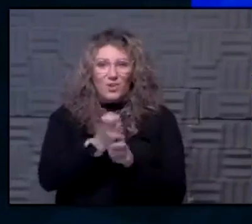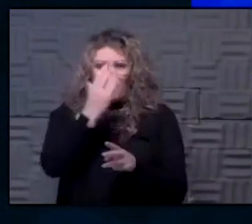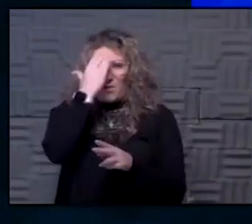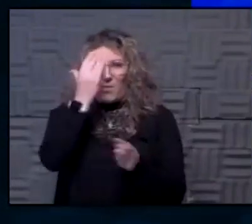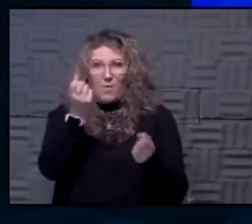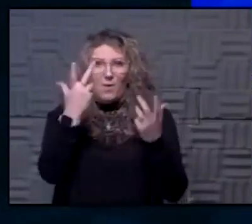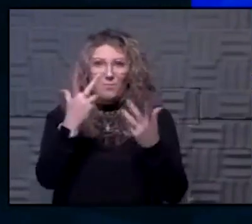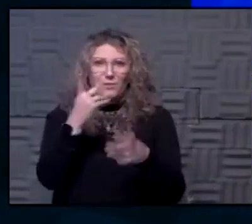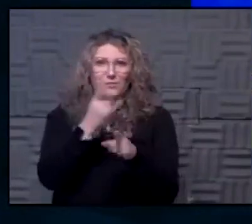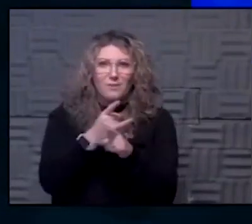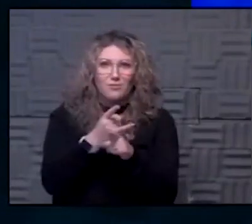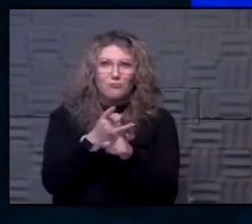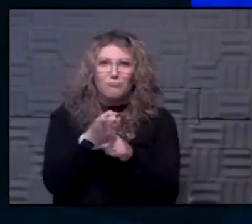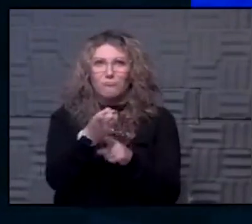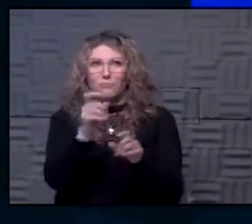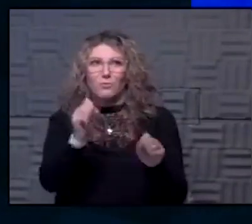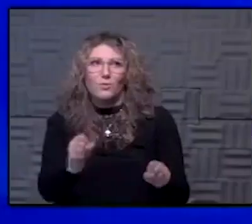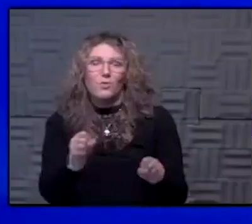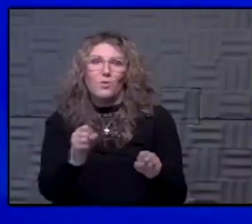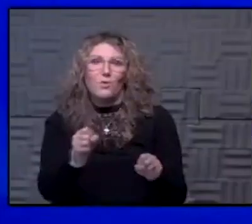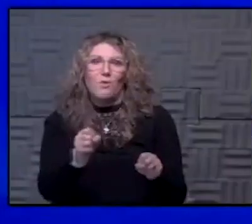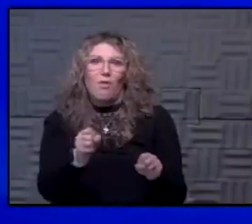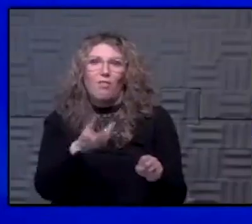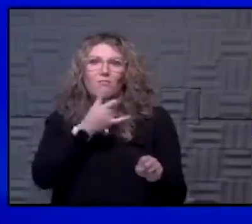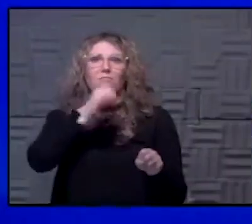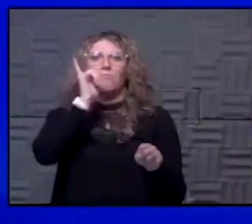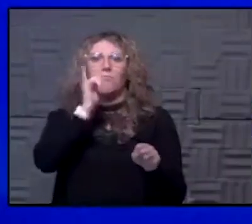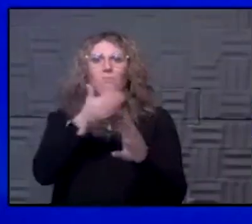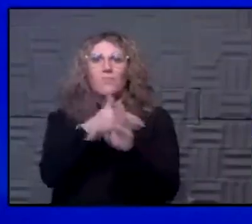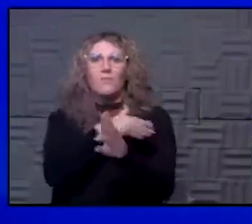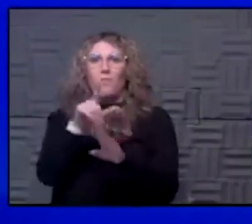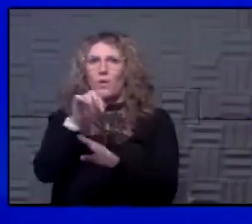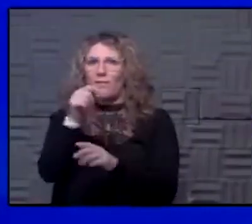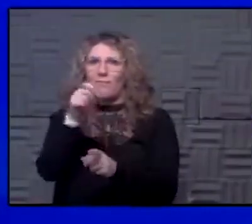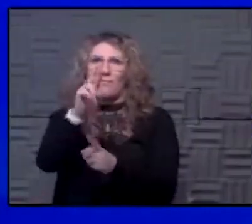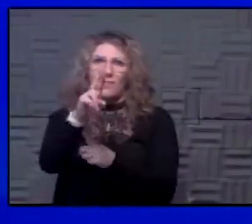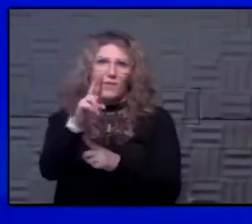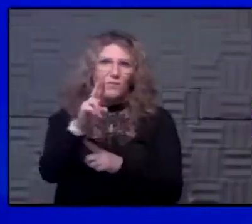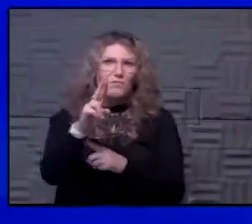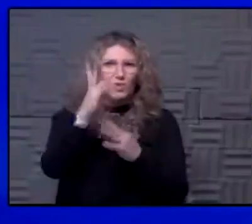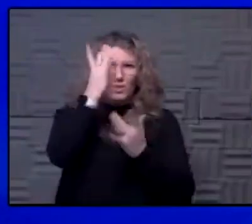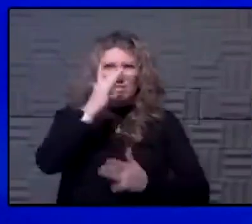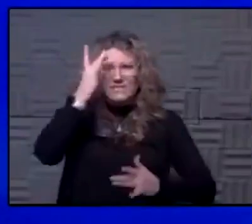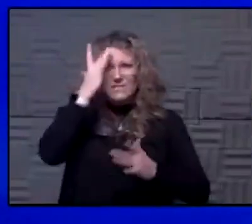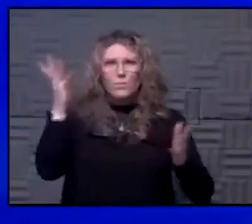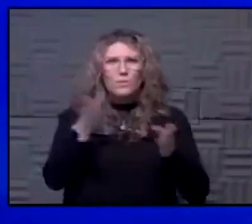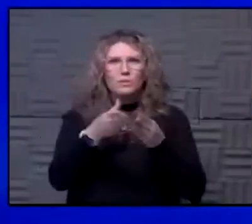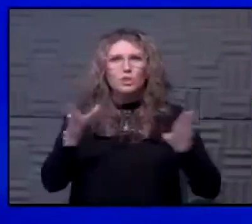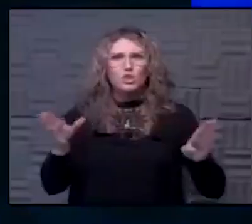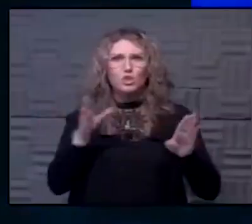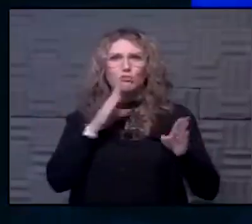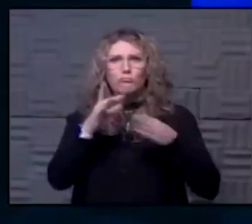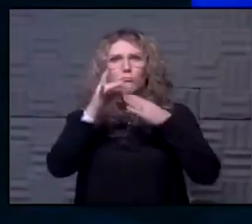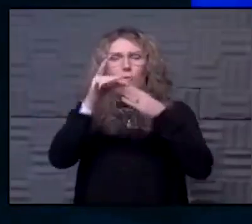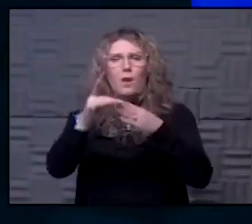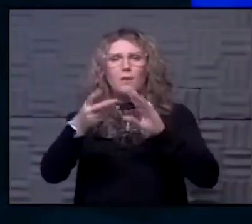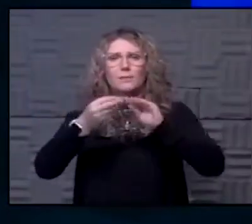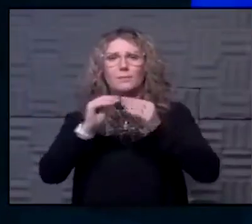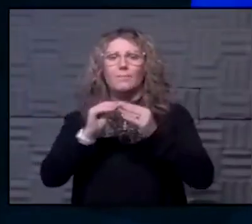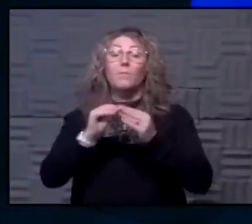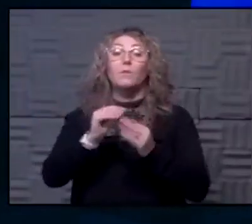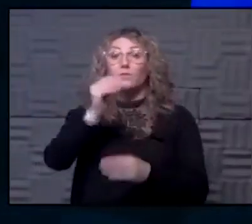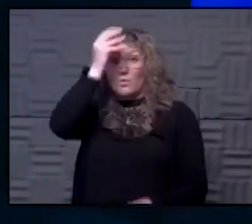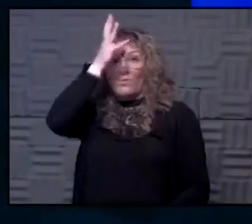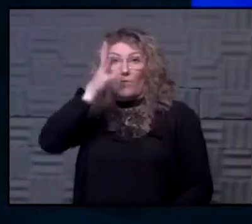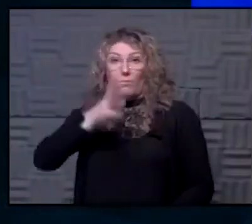much alcohol you can have before you have liver disease, tell us again the general guidance numbers that you put out there for men and women. Yes, so for